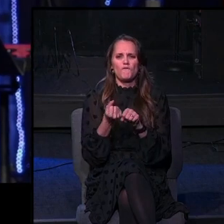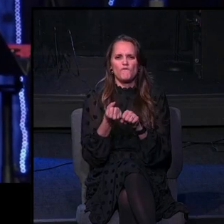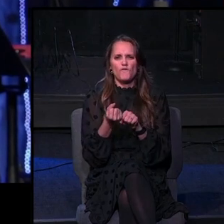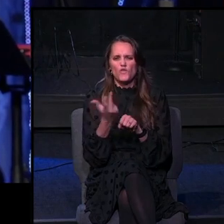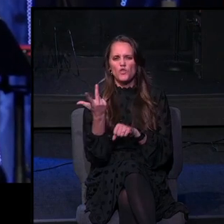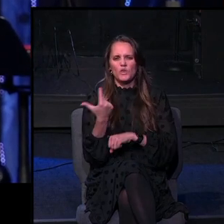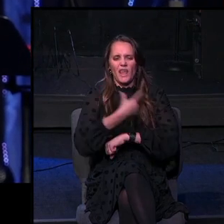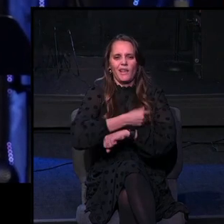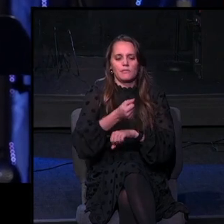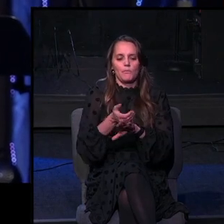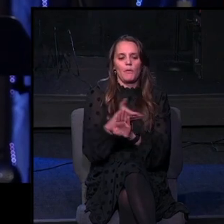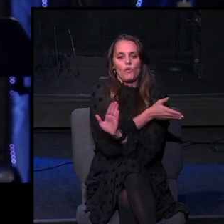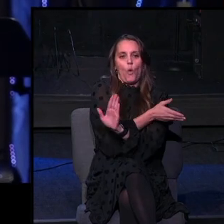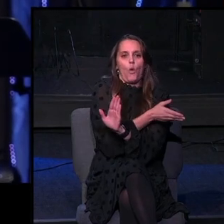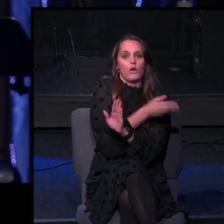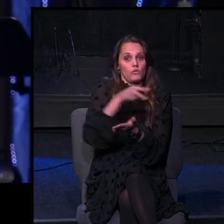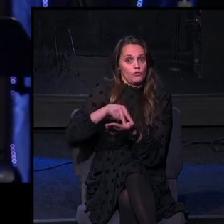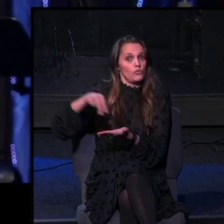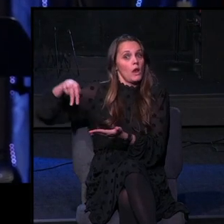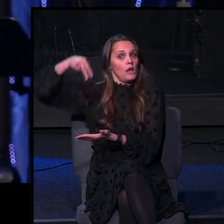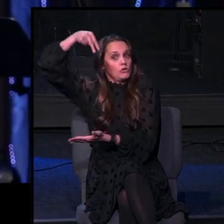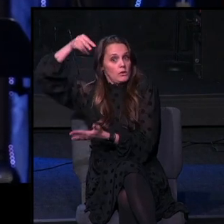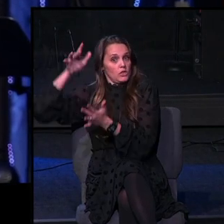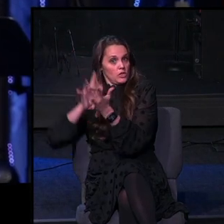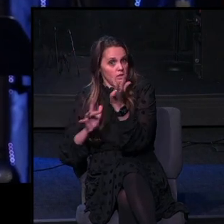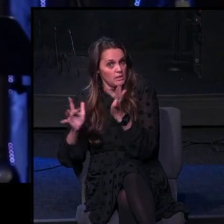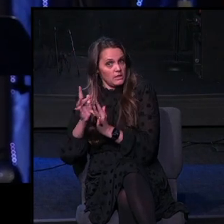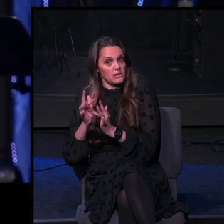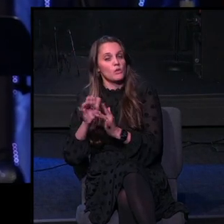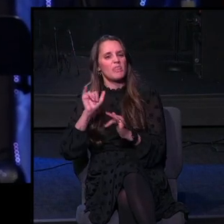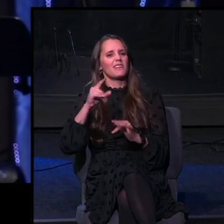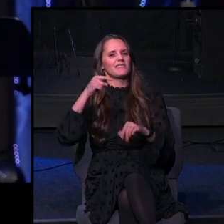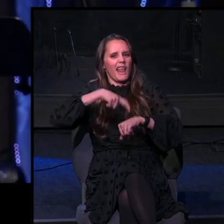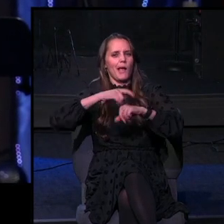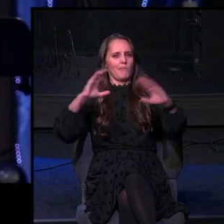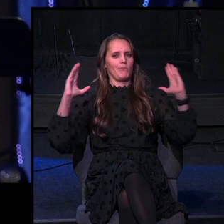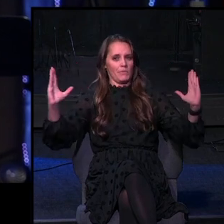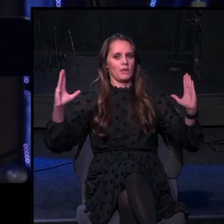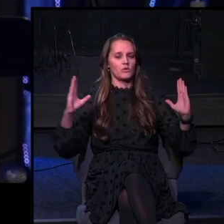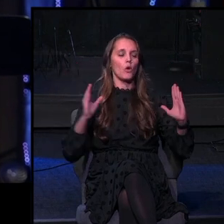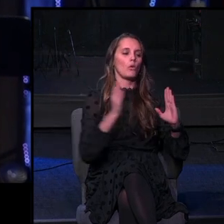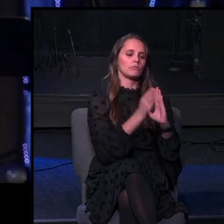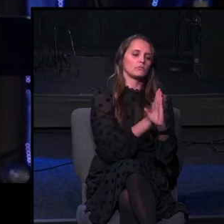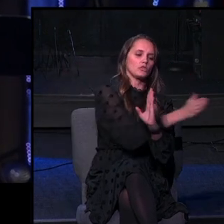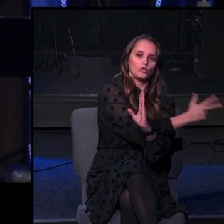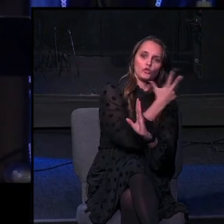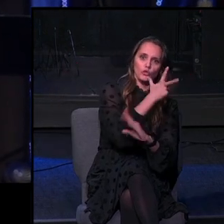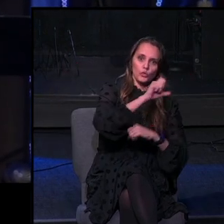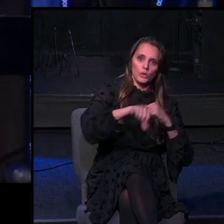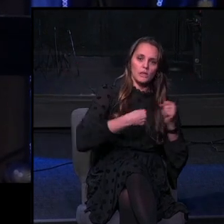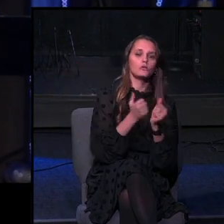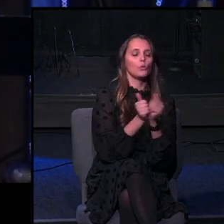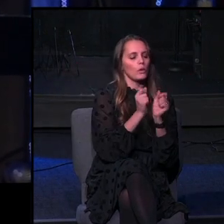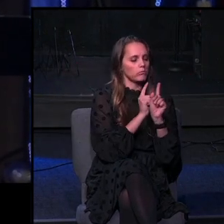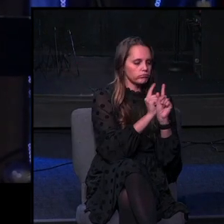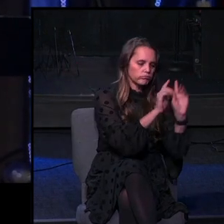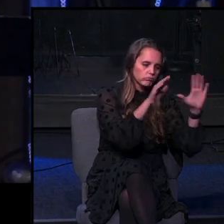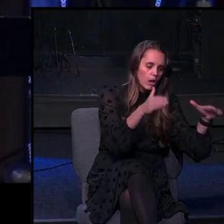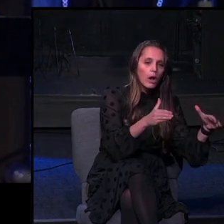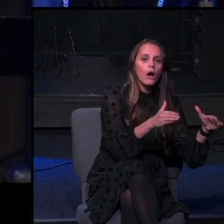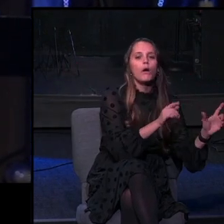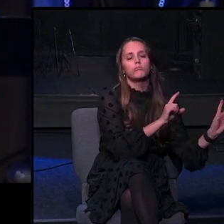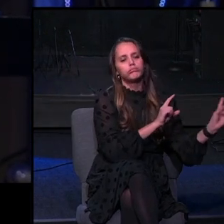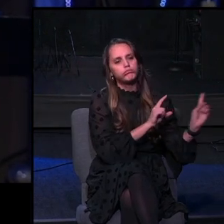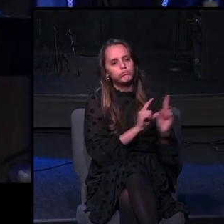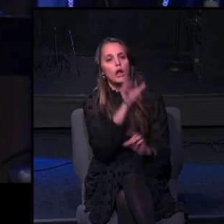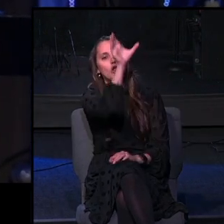timeline, Jesus led ministry, and he did ministry for 3.5 years. He was with his disciples. He was building up to the cross. He was betrayed.